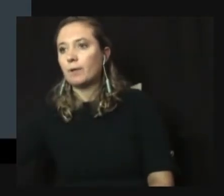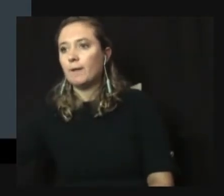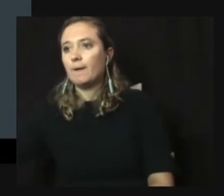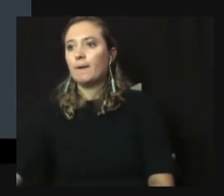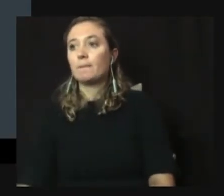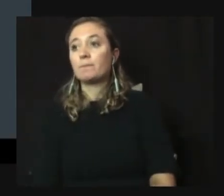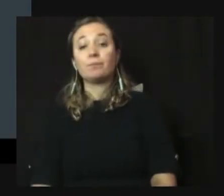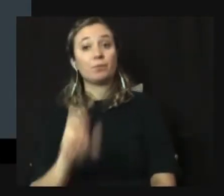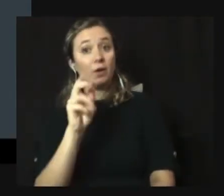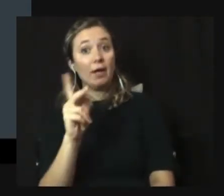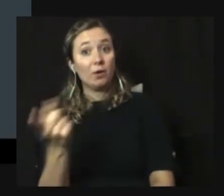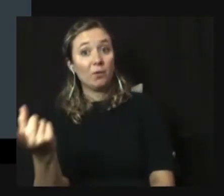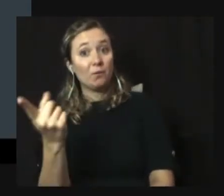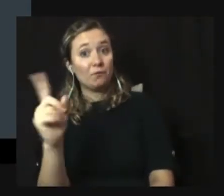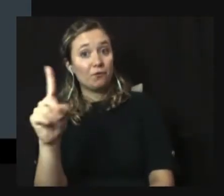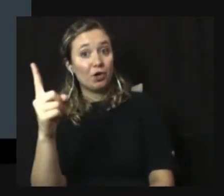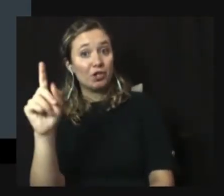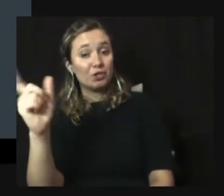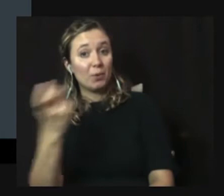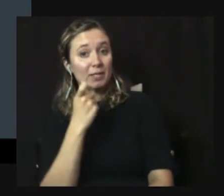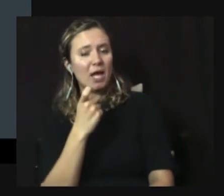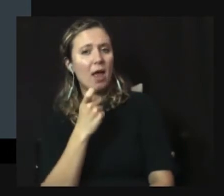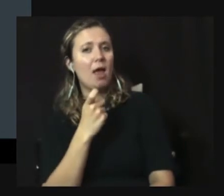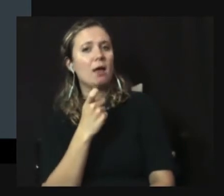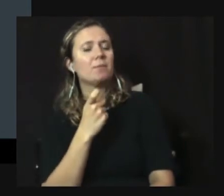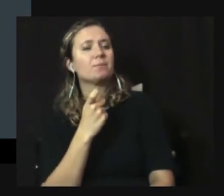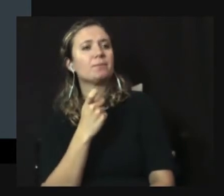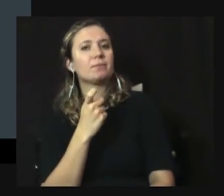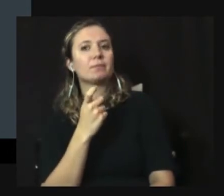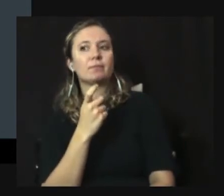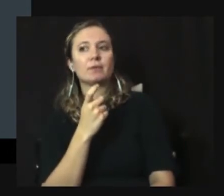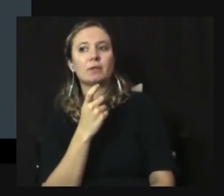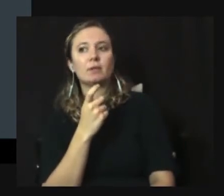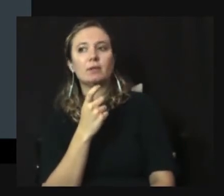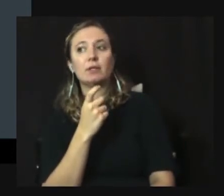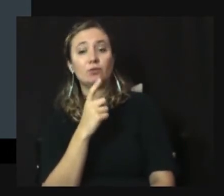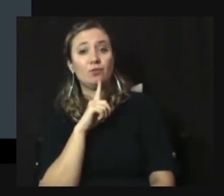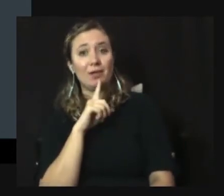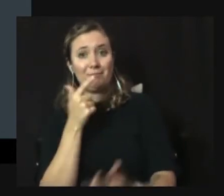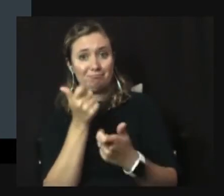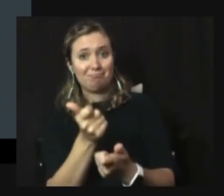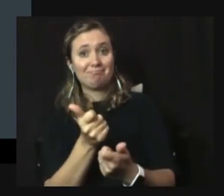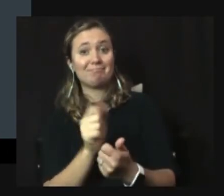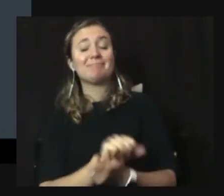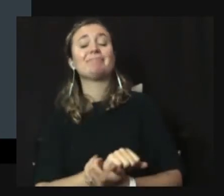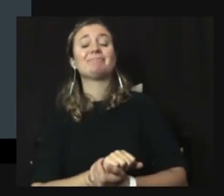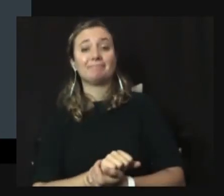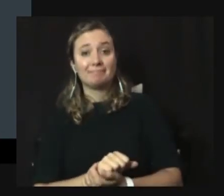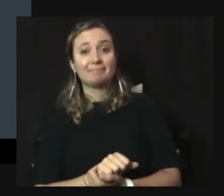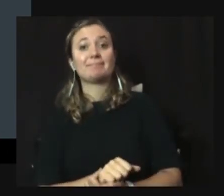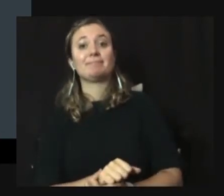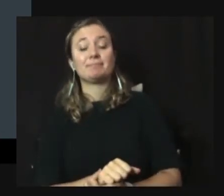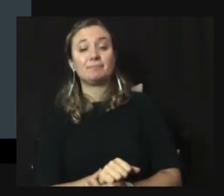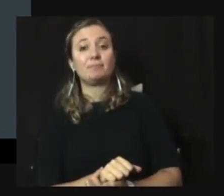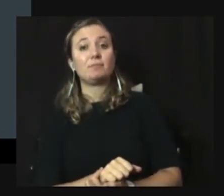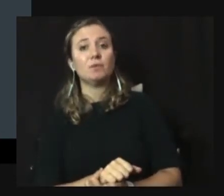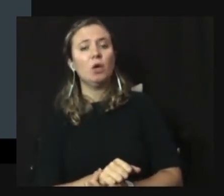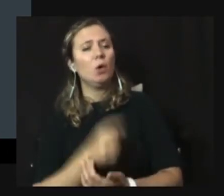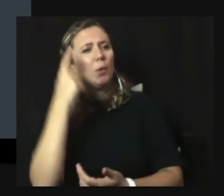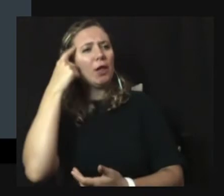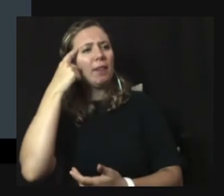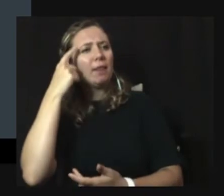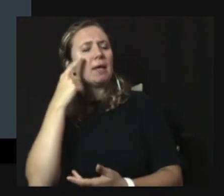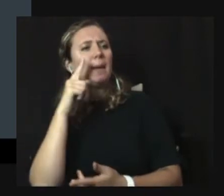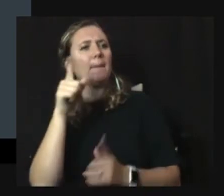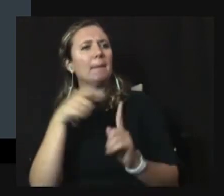Oh, okay. Okay. So the first question that I received, this is such an interesting question. What do you think about